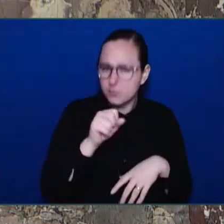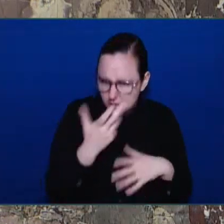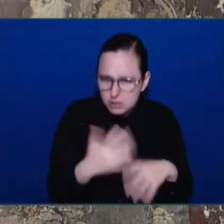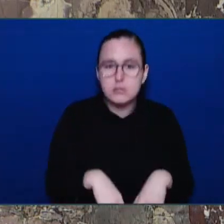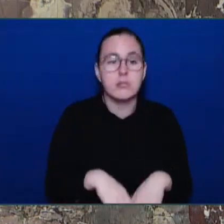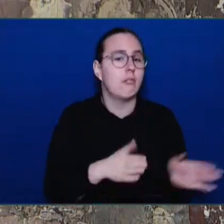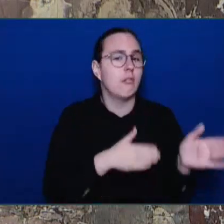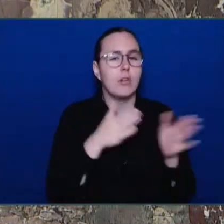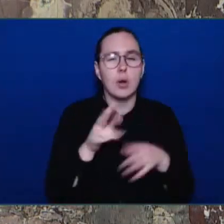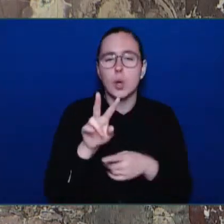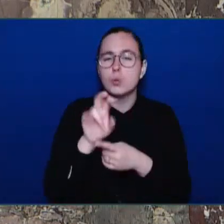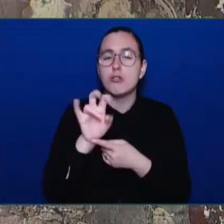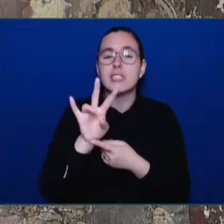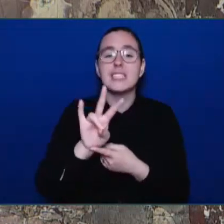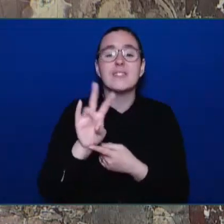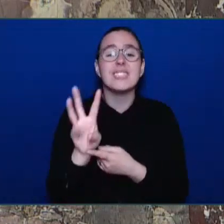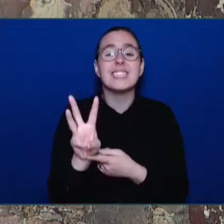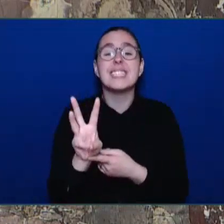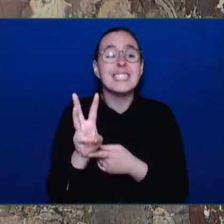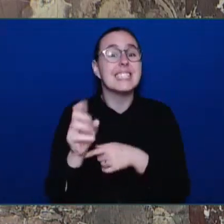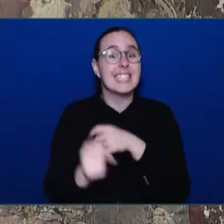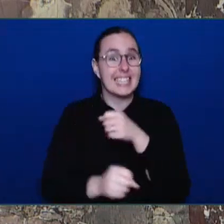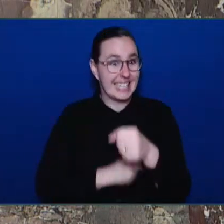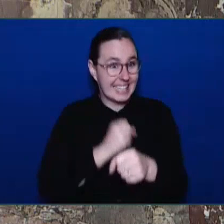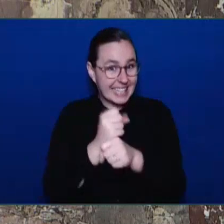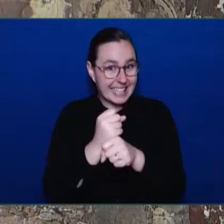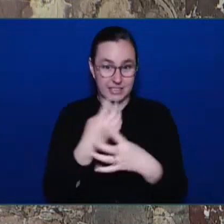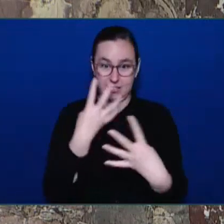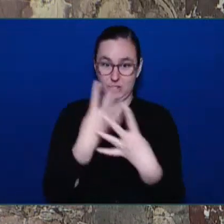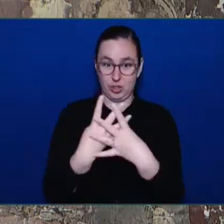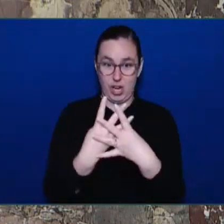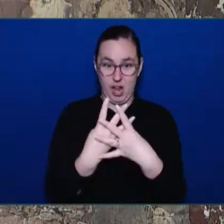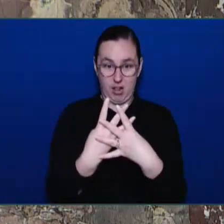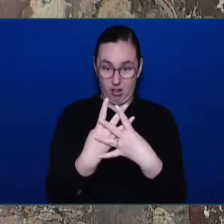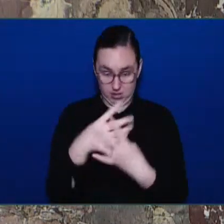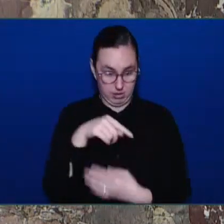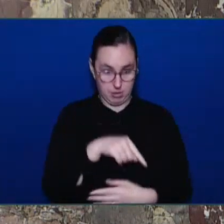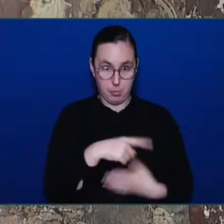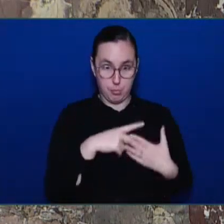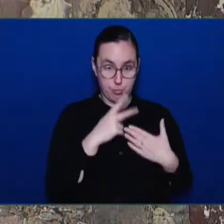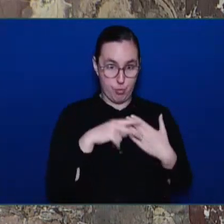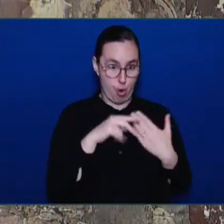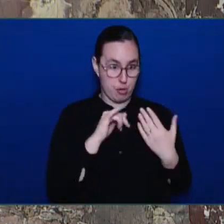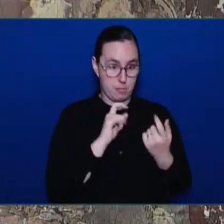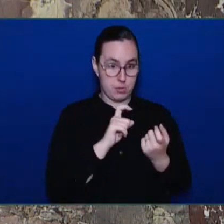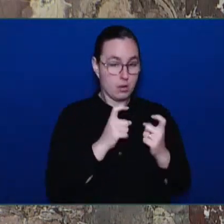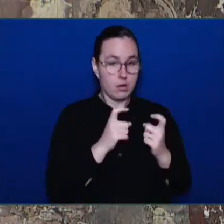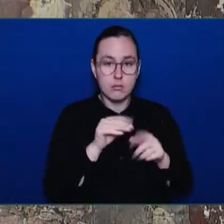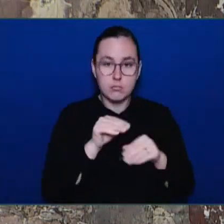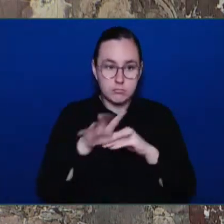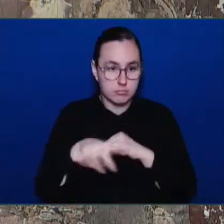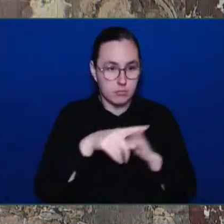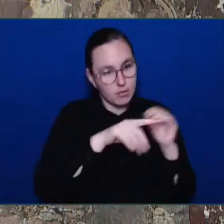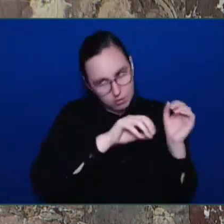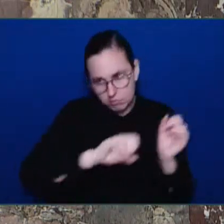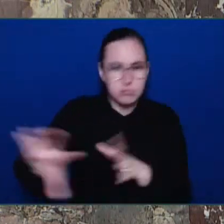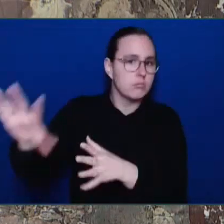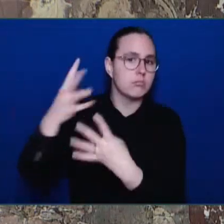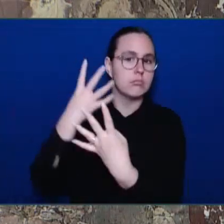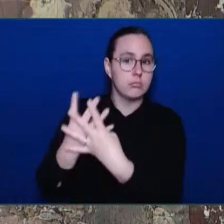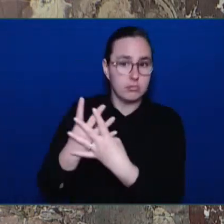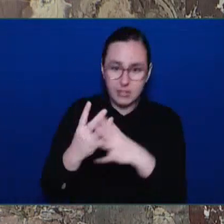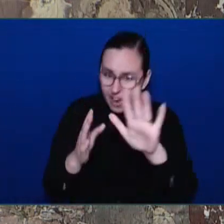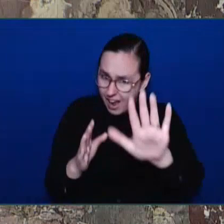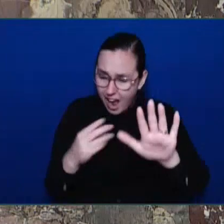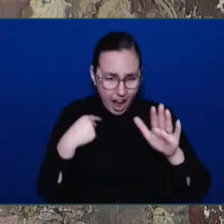one change, Honourable Speaker. Now, I accept the Leader of the Opposition's core point. We need to do more. Of course we need to do more. But I